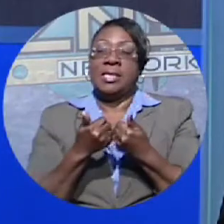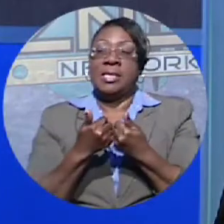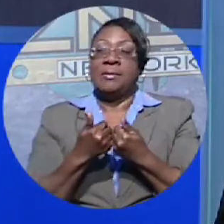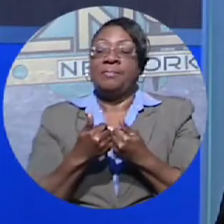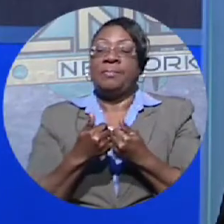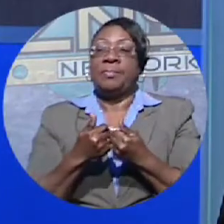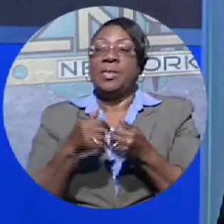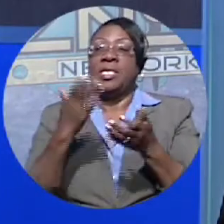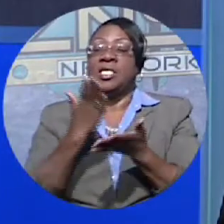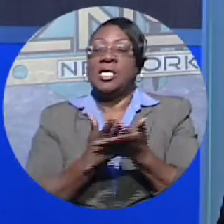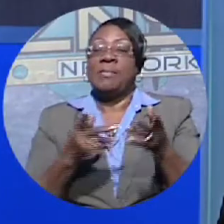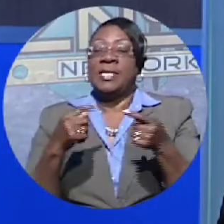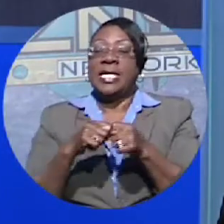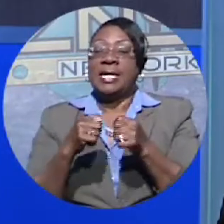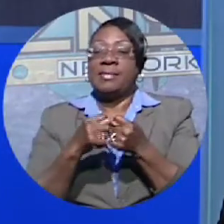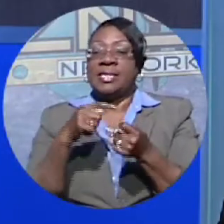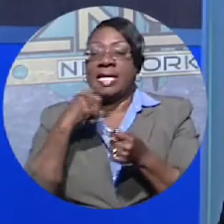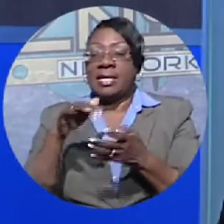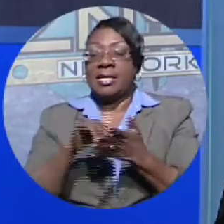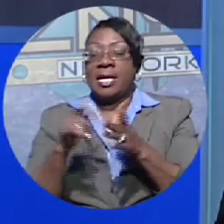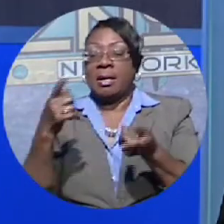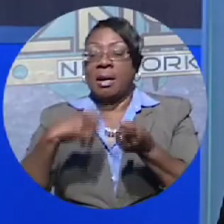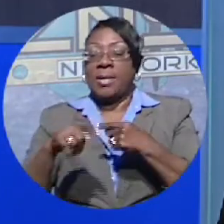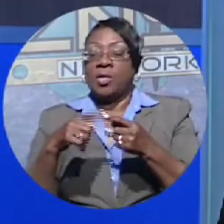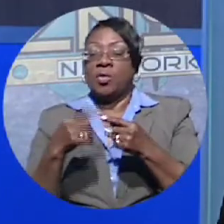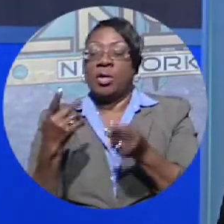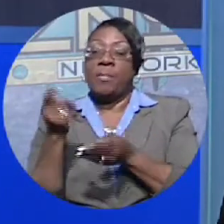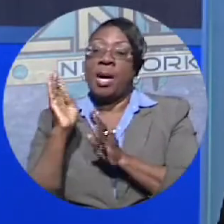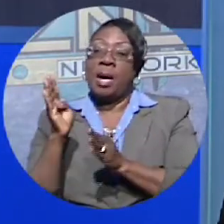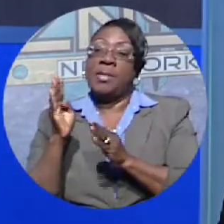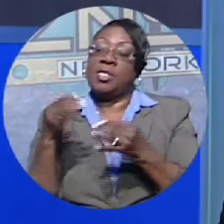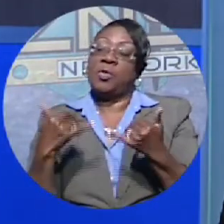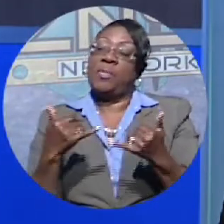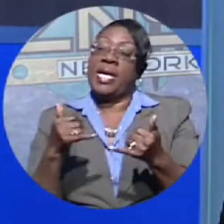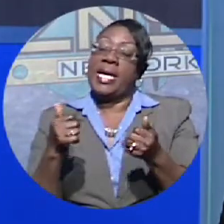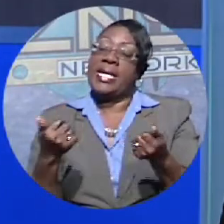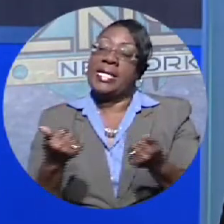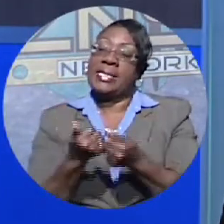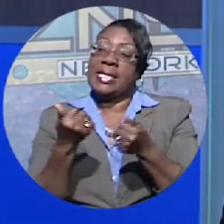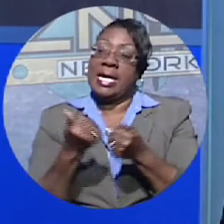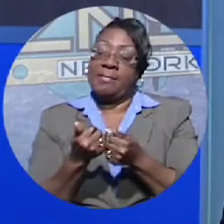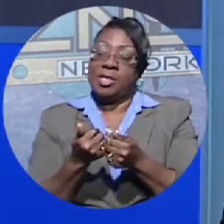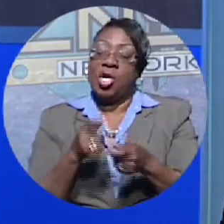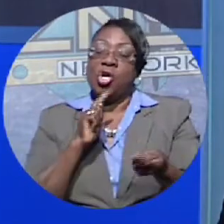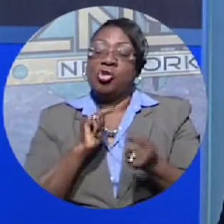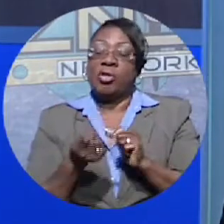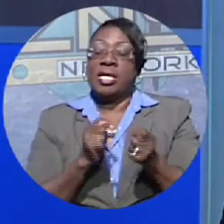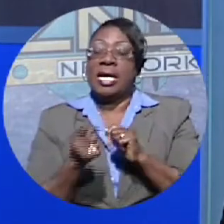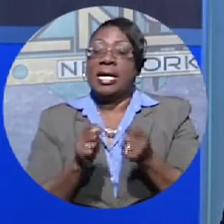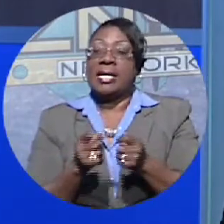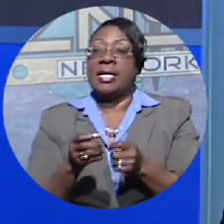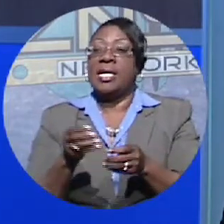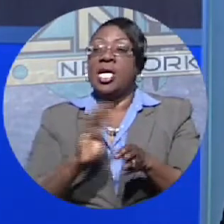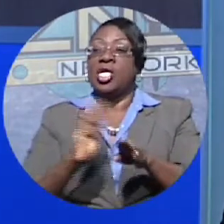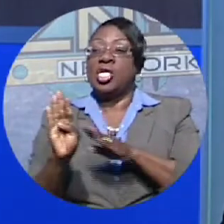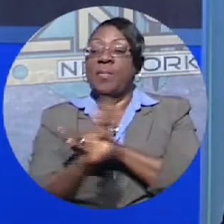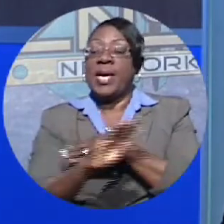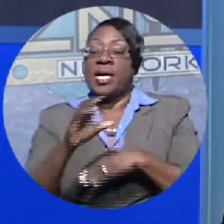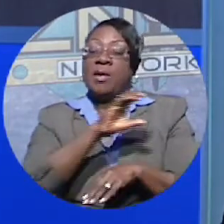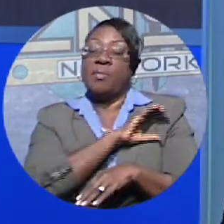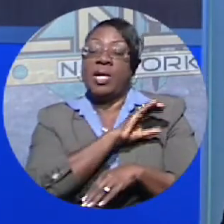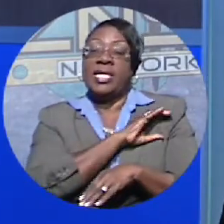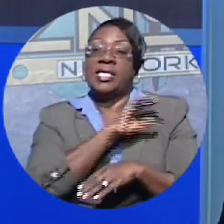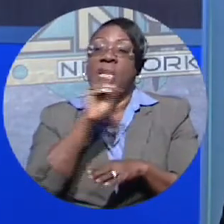Police Force, the Royal Bahamas Defense Force, and the prison. The visiting teams include the Trinidadian Police and Defense Forces, the Jamaican Police, the police